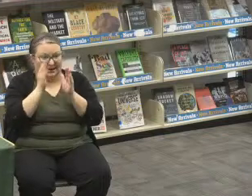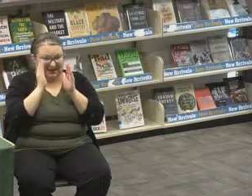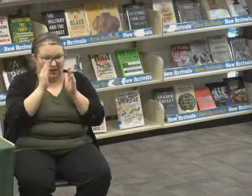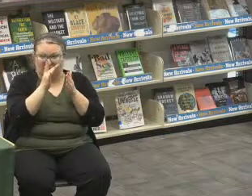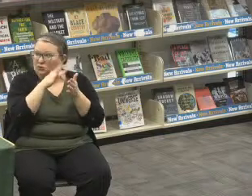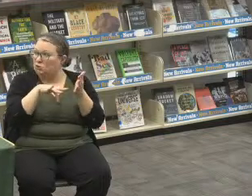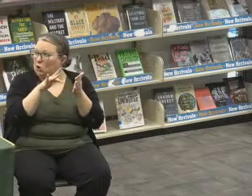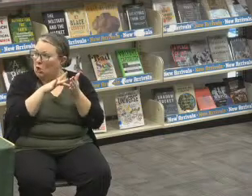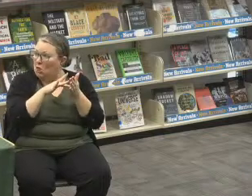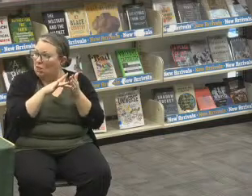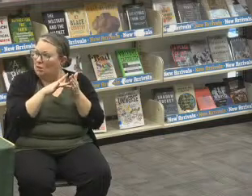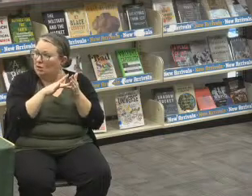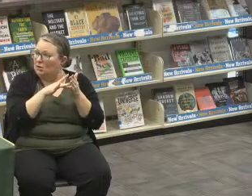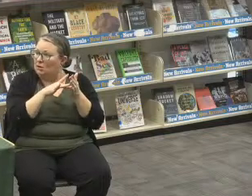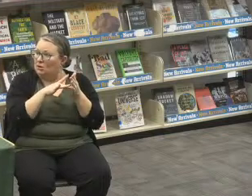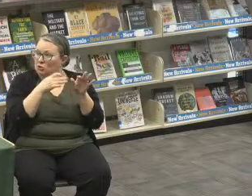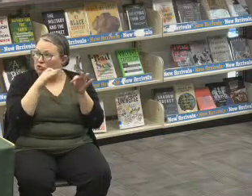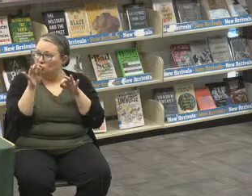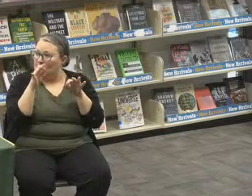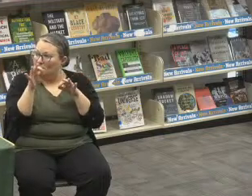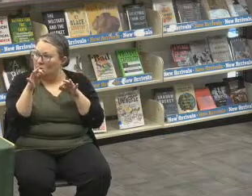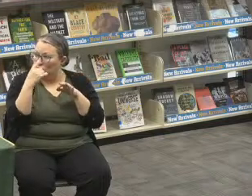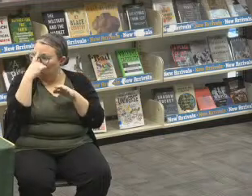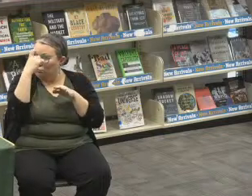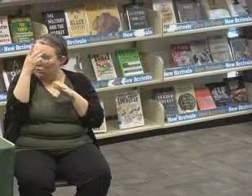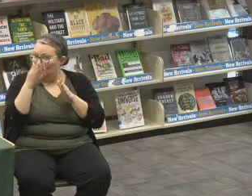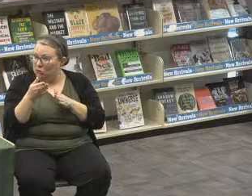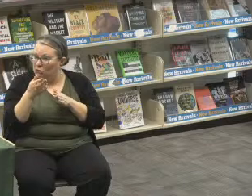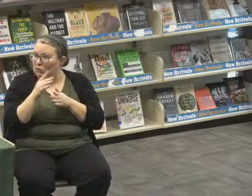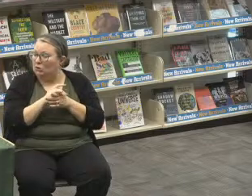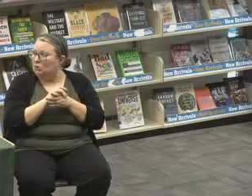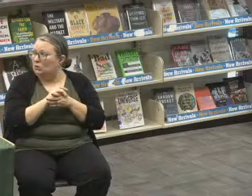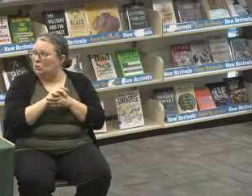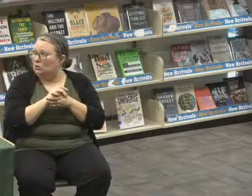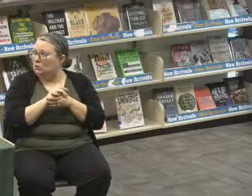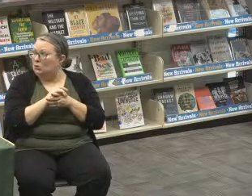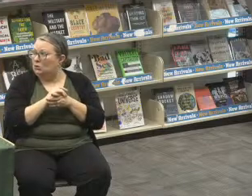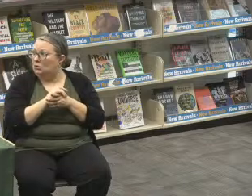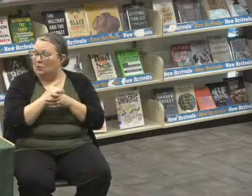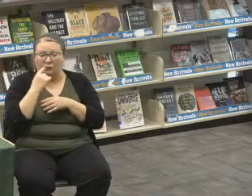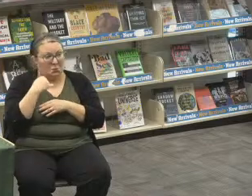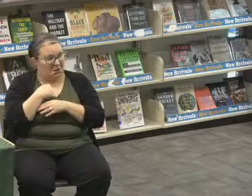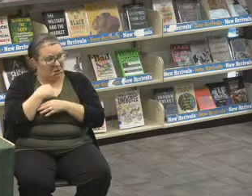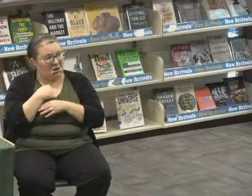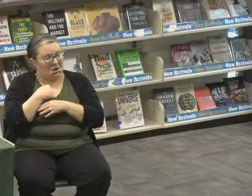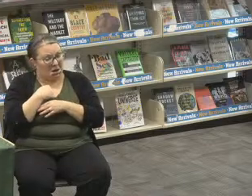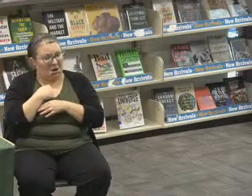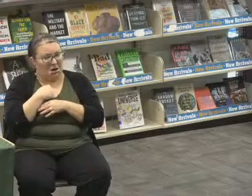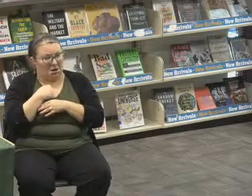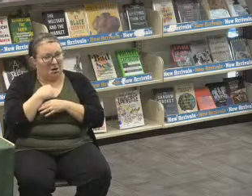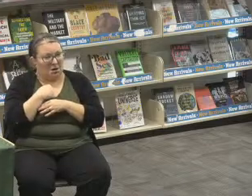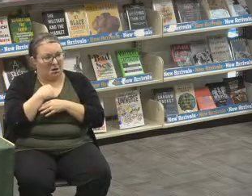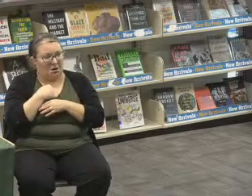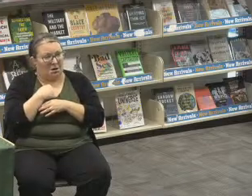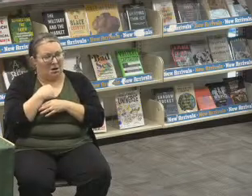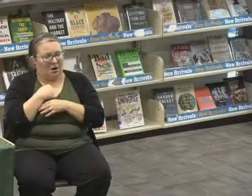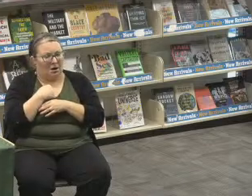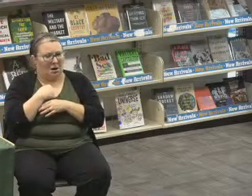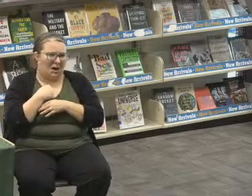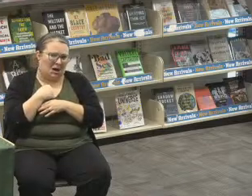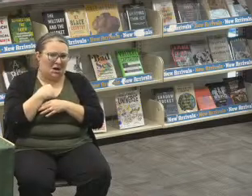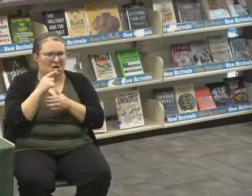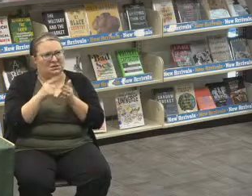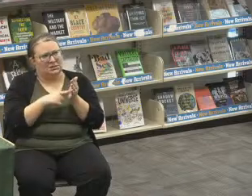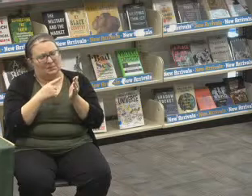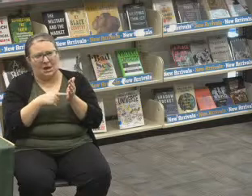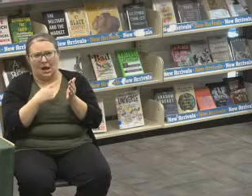circle, where it says distracted and dreamer, like for me, I'm either sometimes